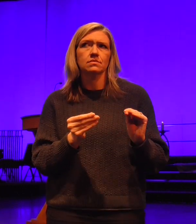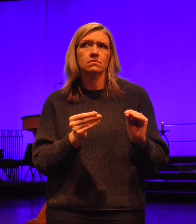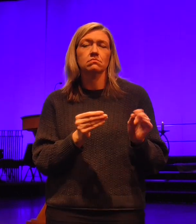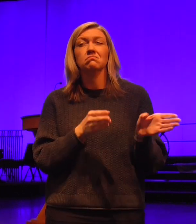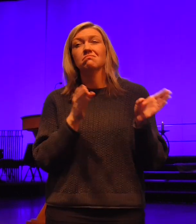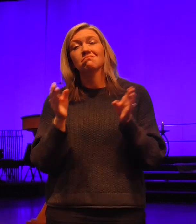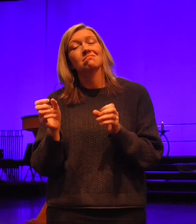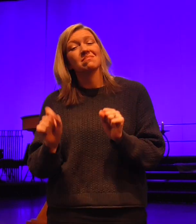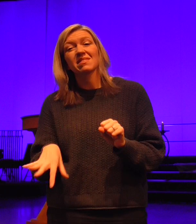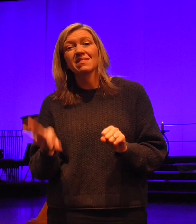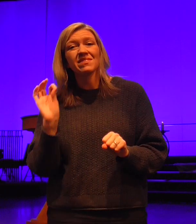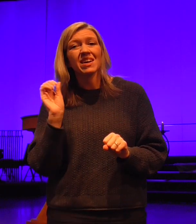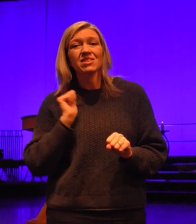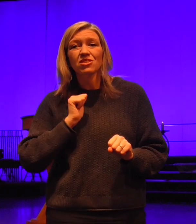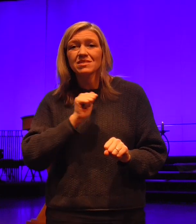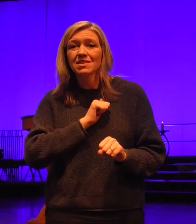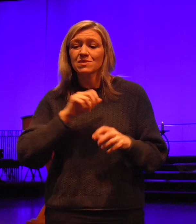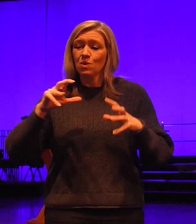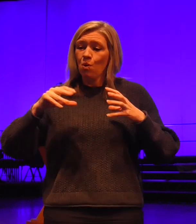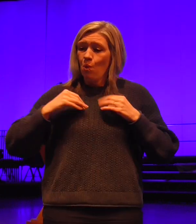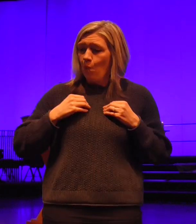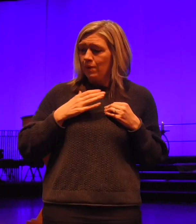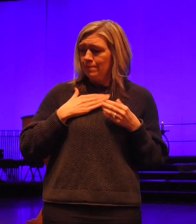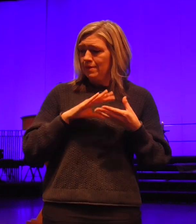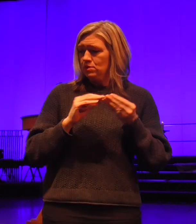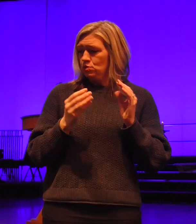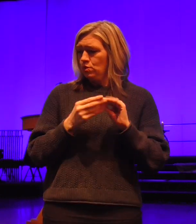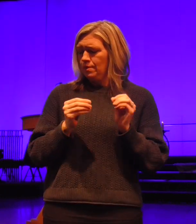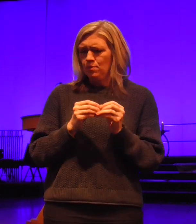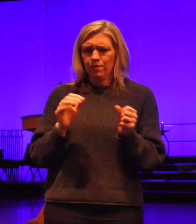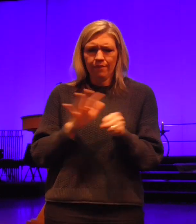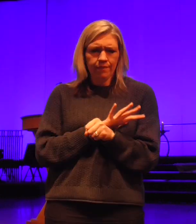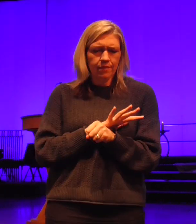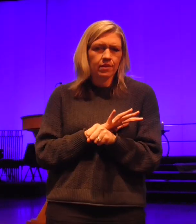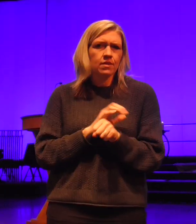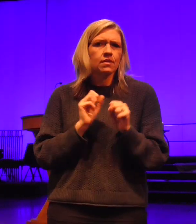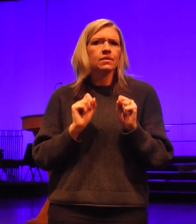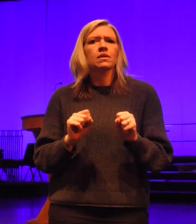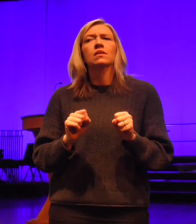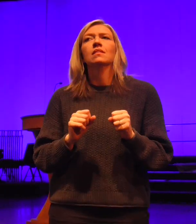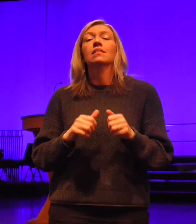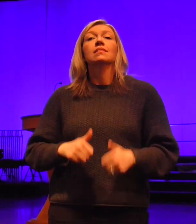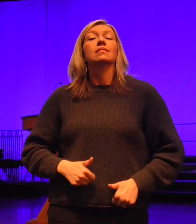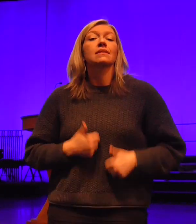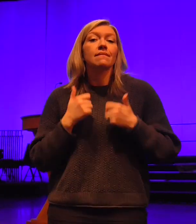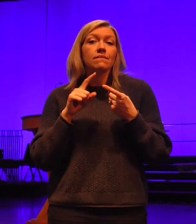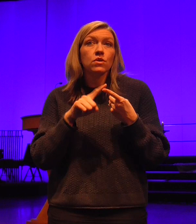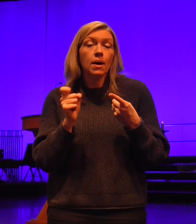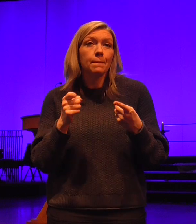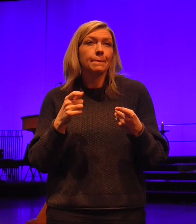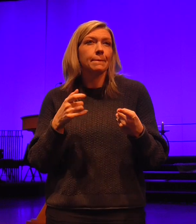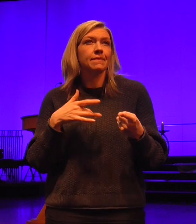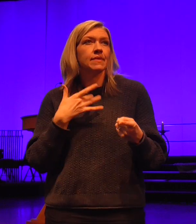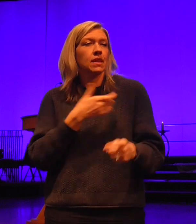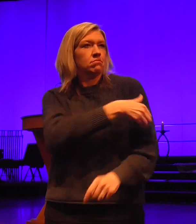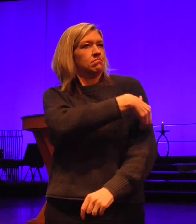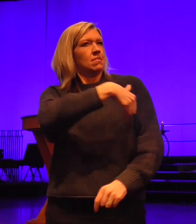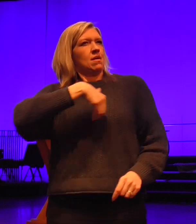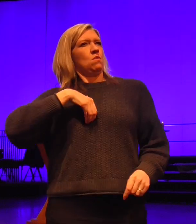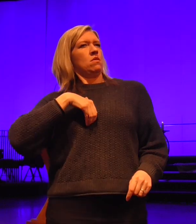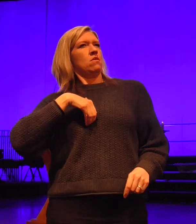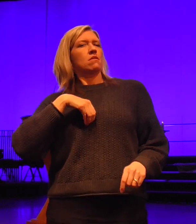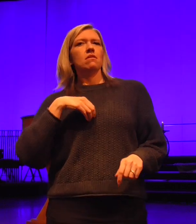ourselves owning our story more fully and living from it from a place of empowerment that we